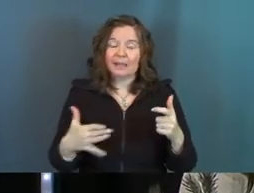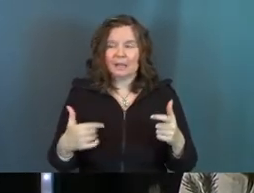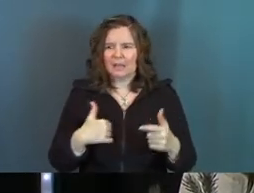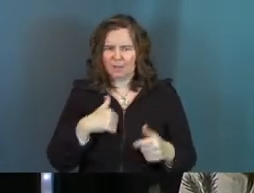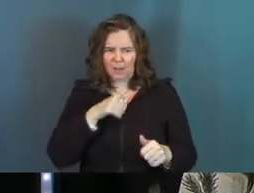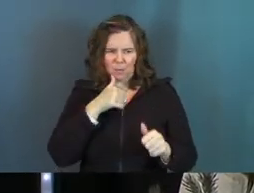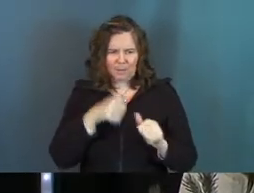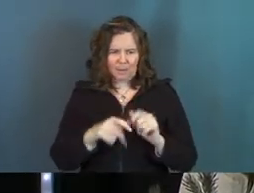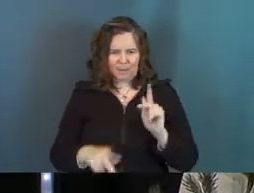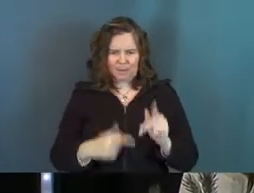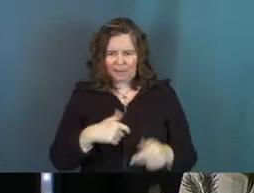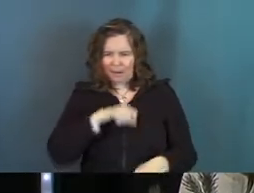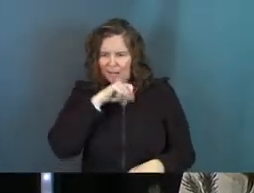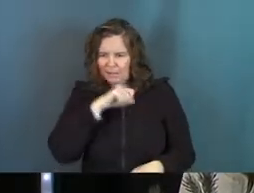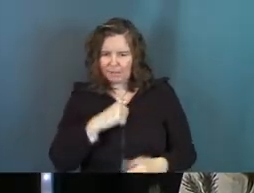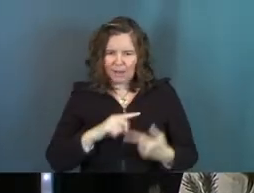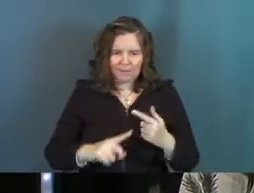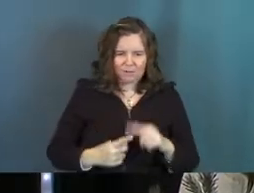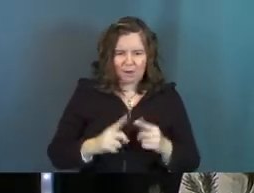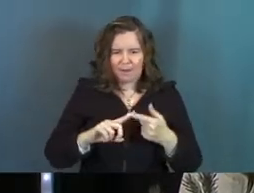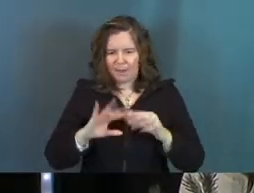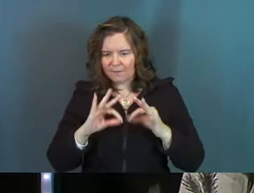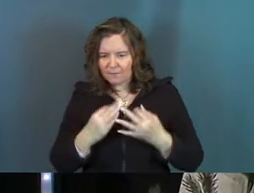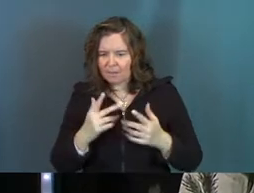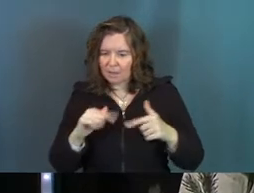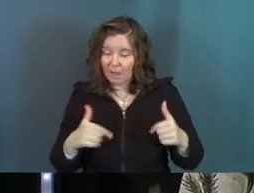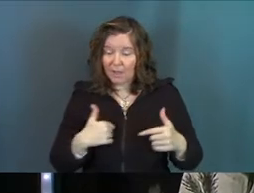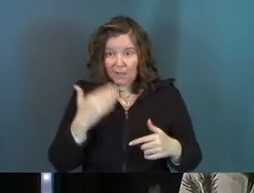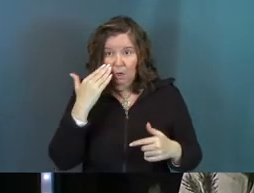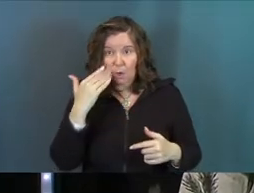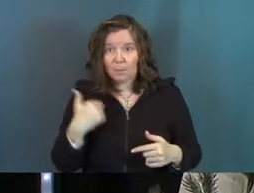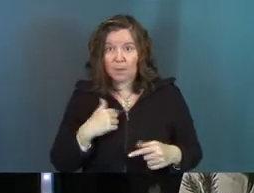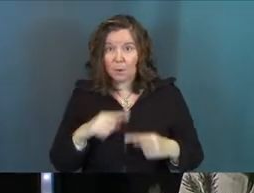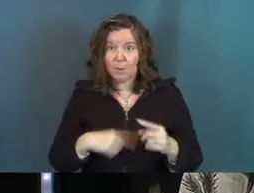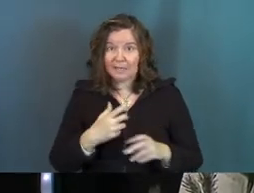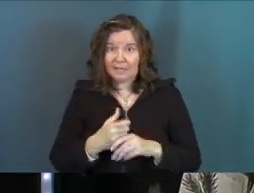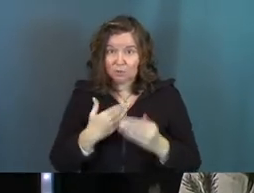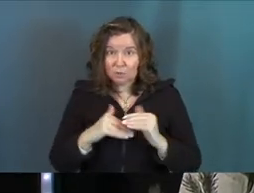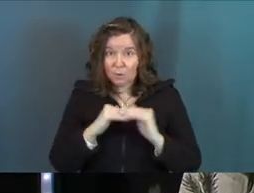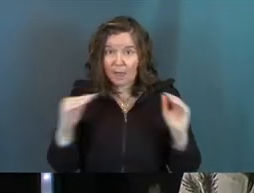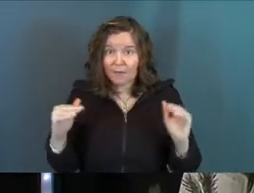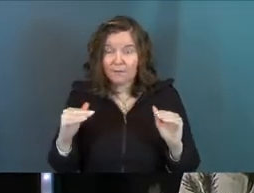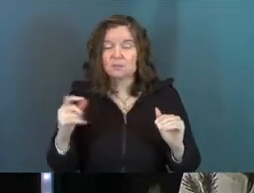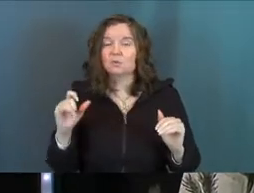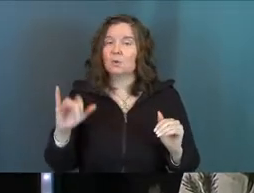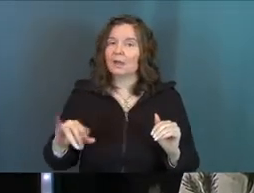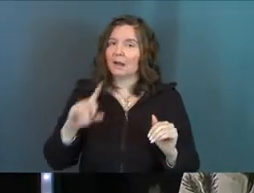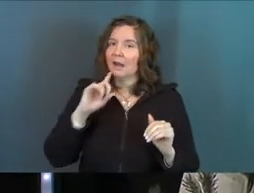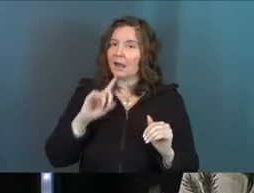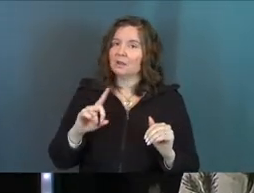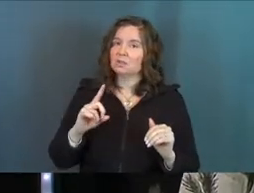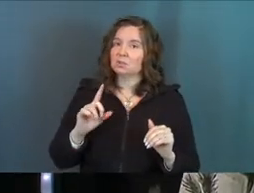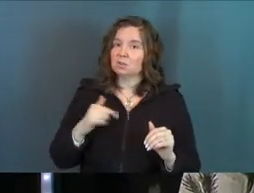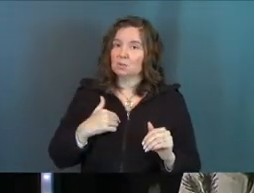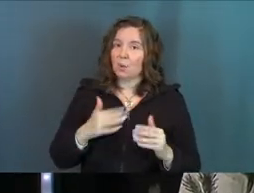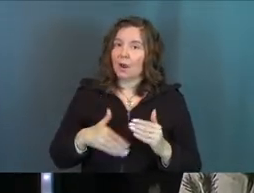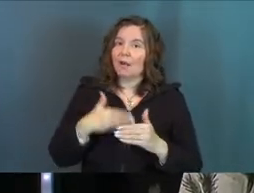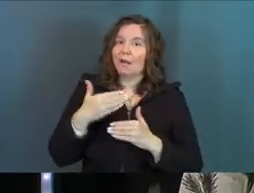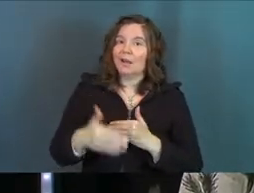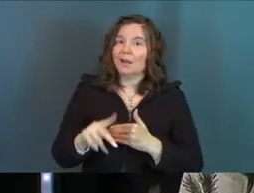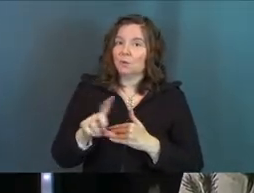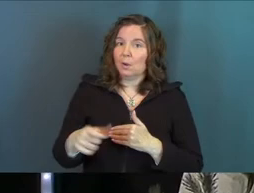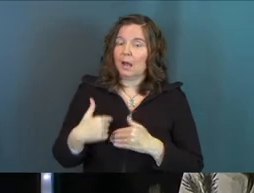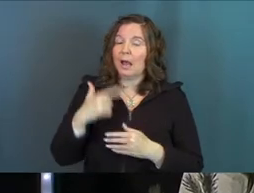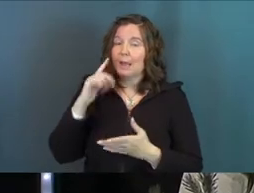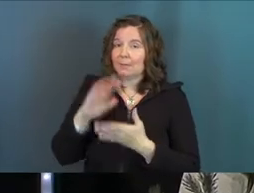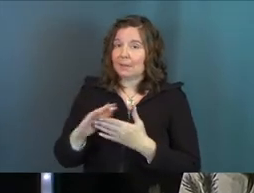am I going to remember those people I loved, my friends, my family? Are they going to know me when we get to heaven? And so that actually leads us to our next question.